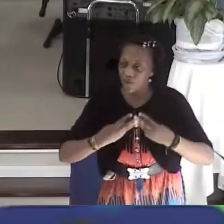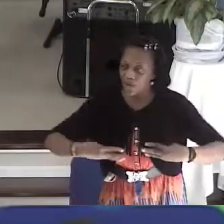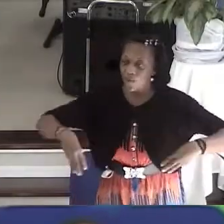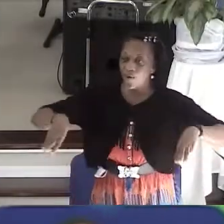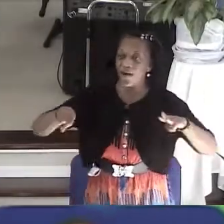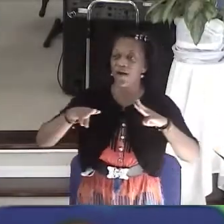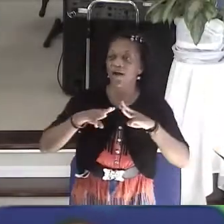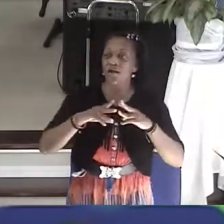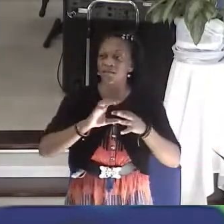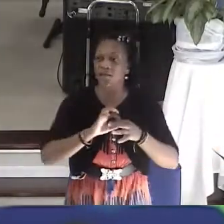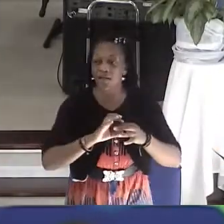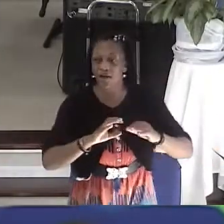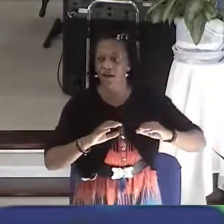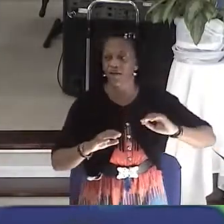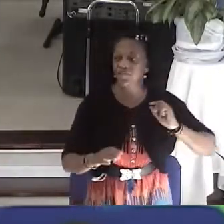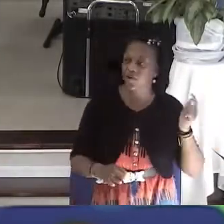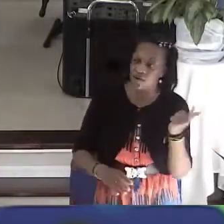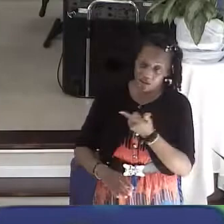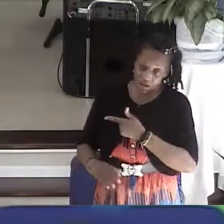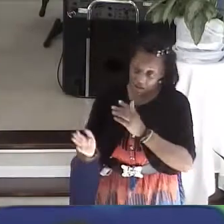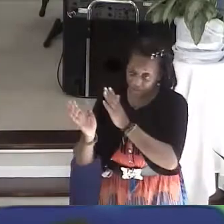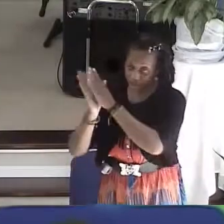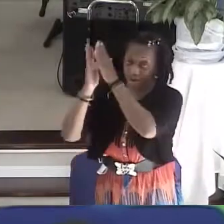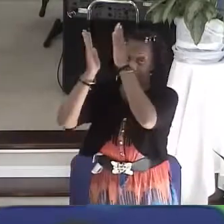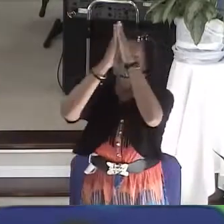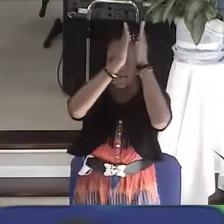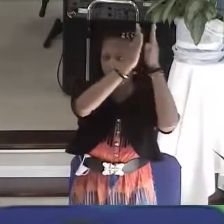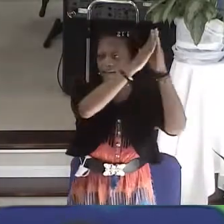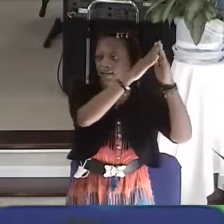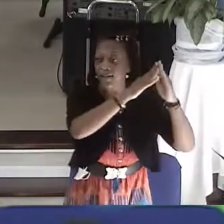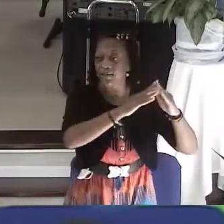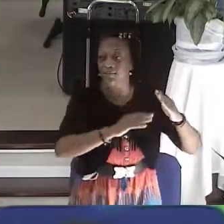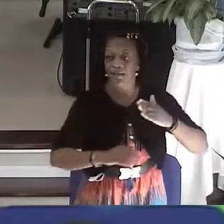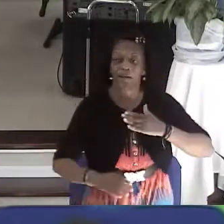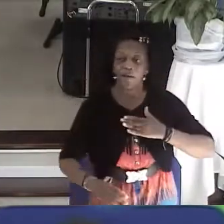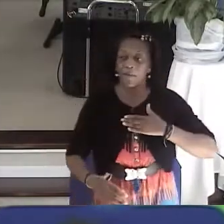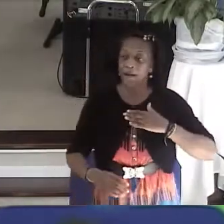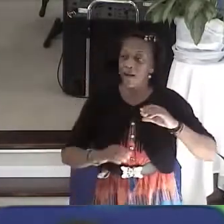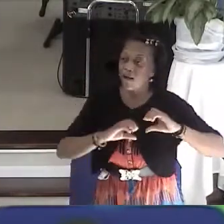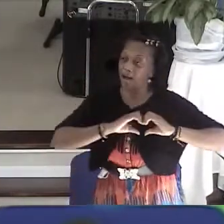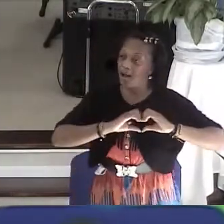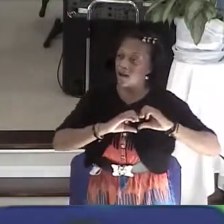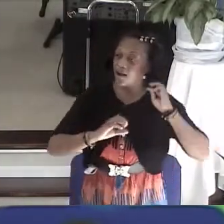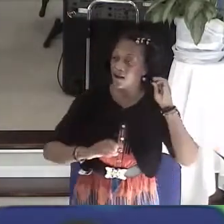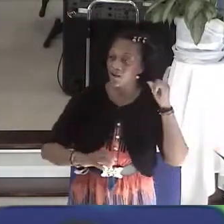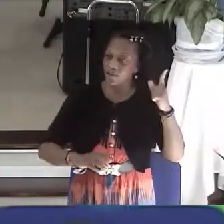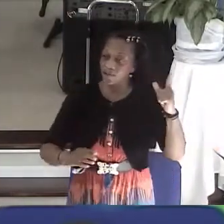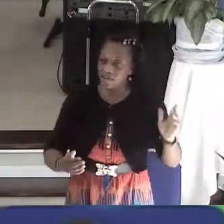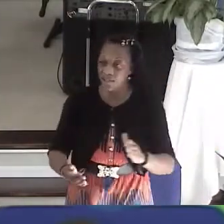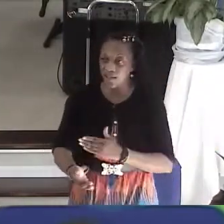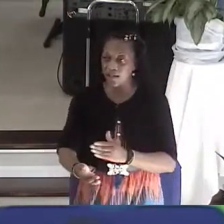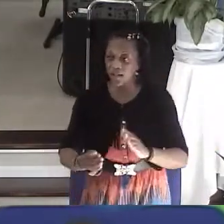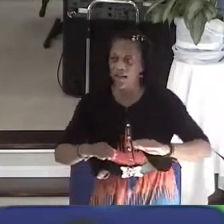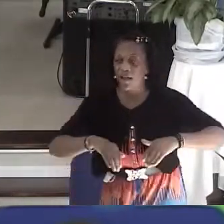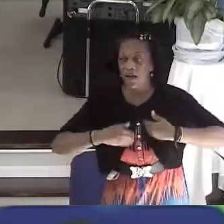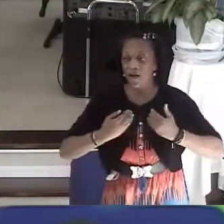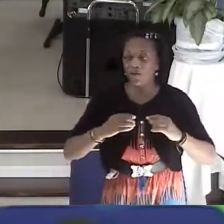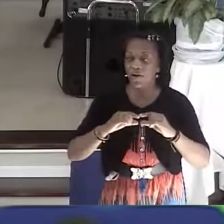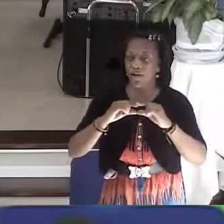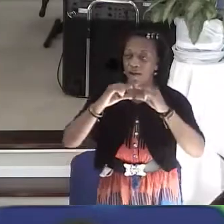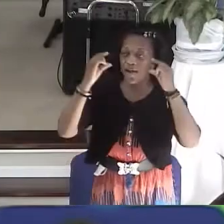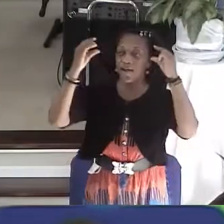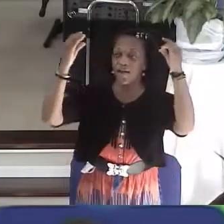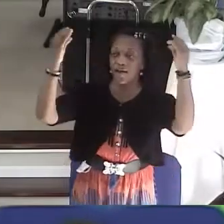names, you are worthy of all praise. My heart will sing, and my heart will sing